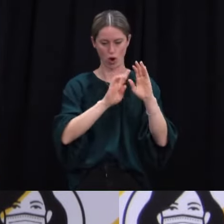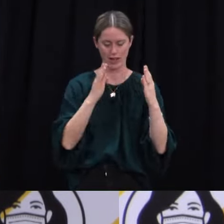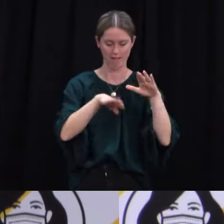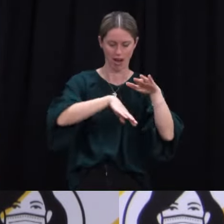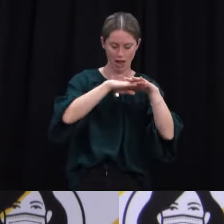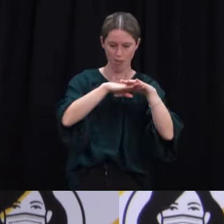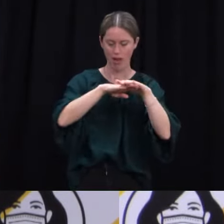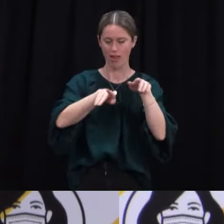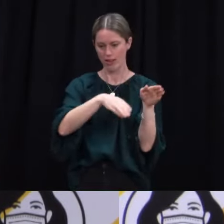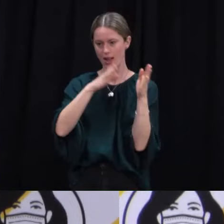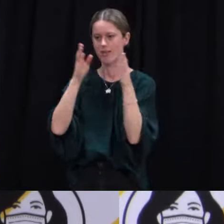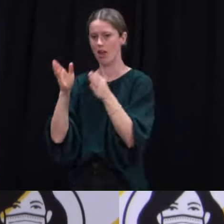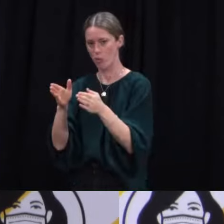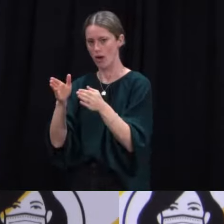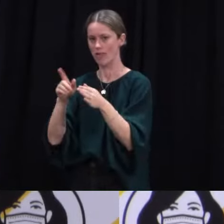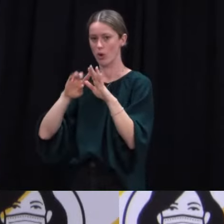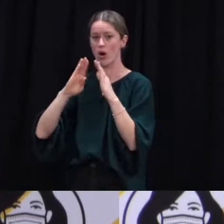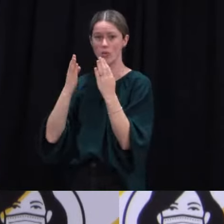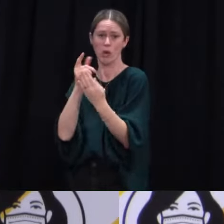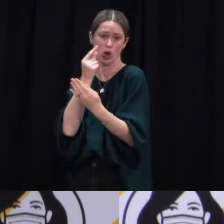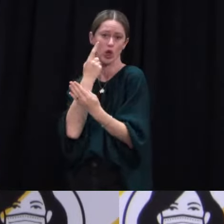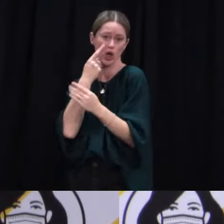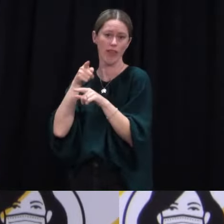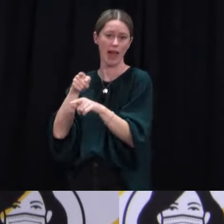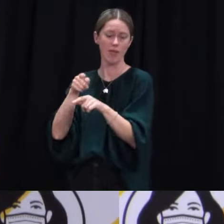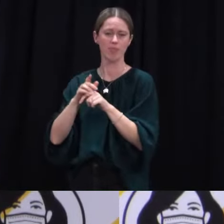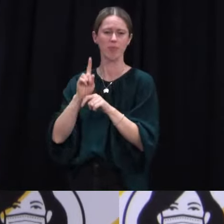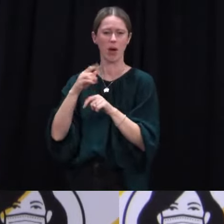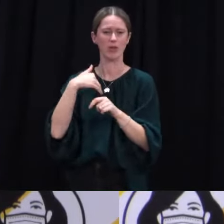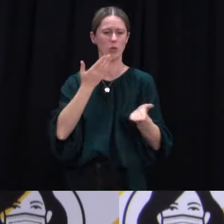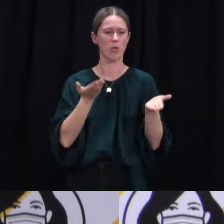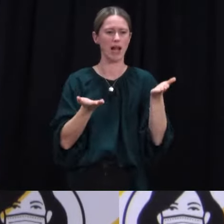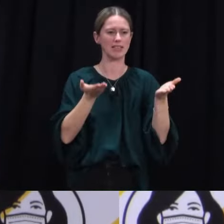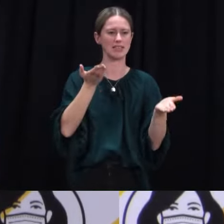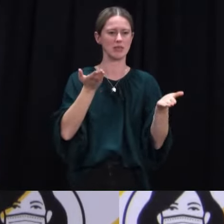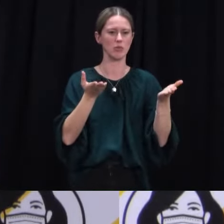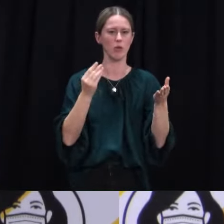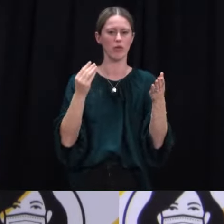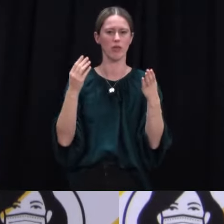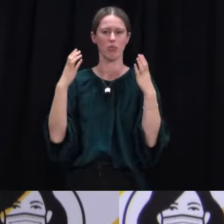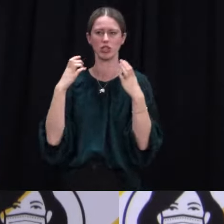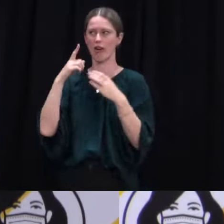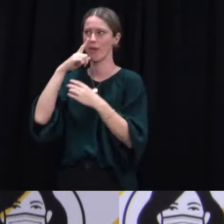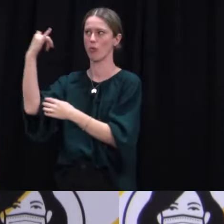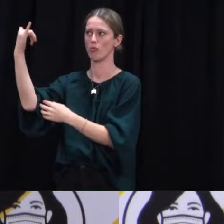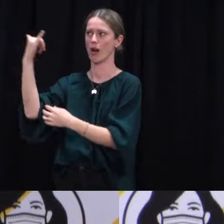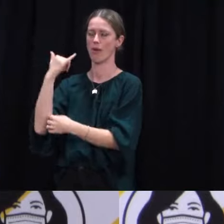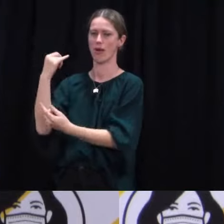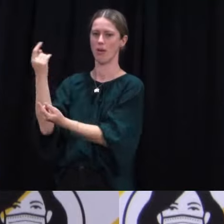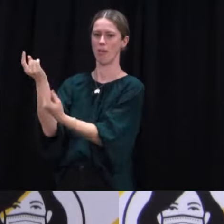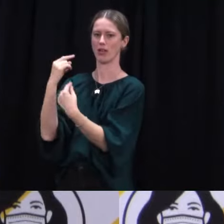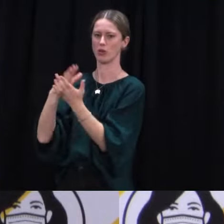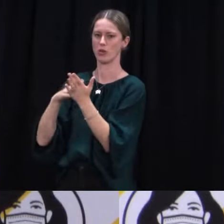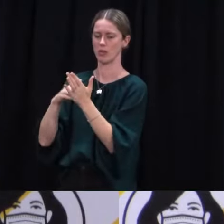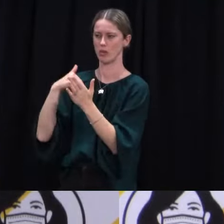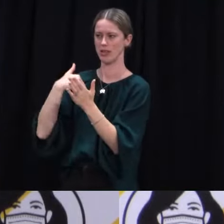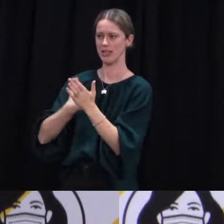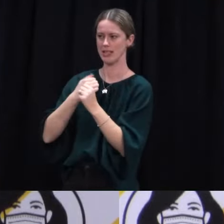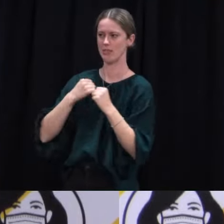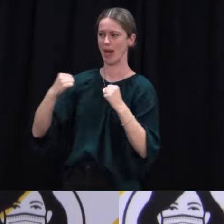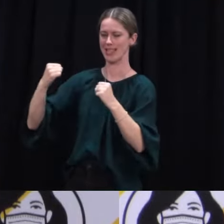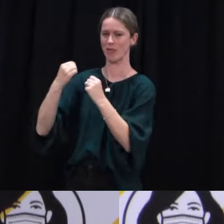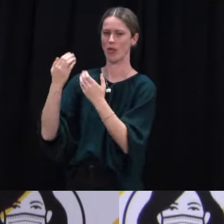facilities for quarantine, then of course we could look at that. We have to balance that up against the pressure of travellers coming in and our need to accommodate that